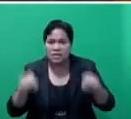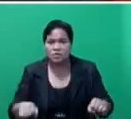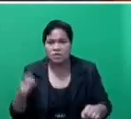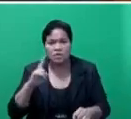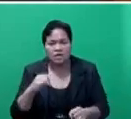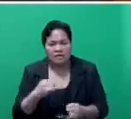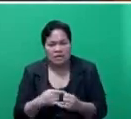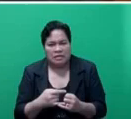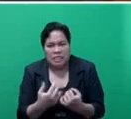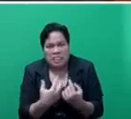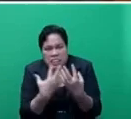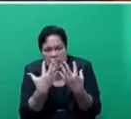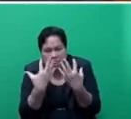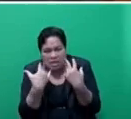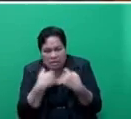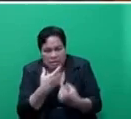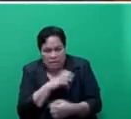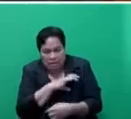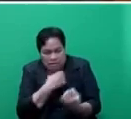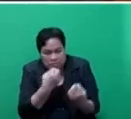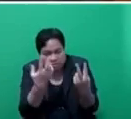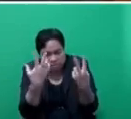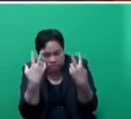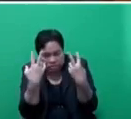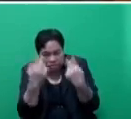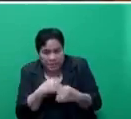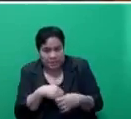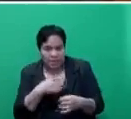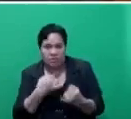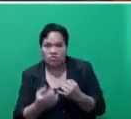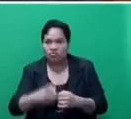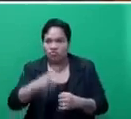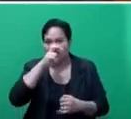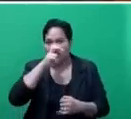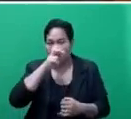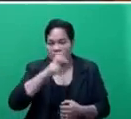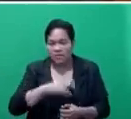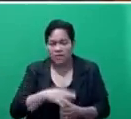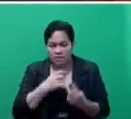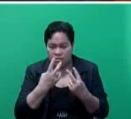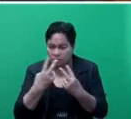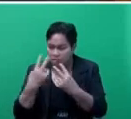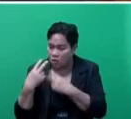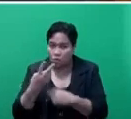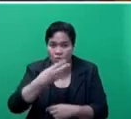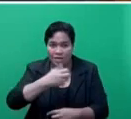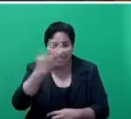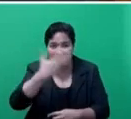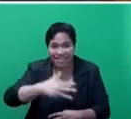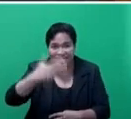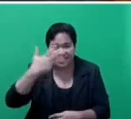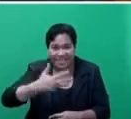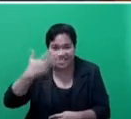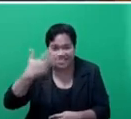very intimidating. It is too restrictive. And if you look back into 1999,